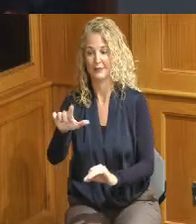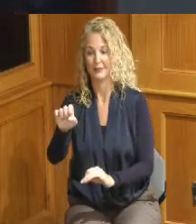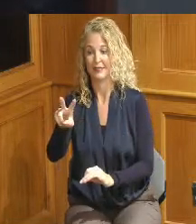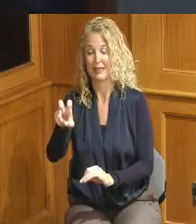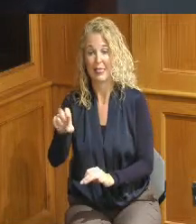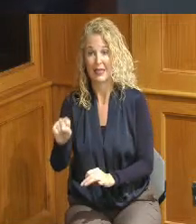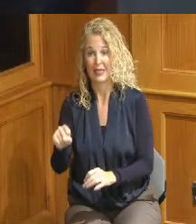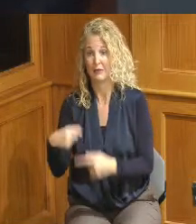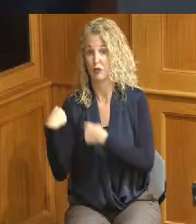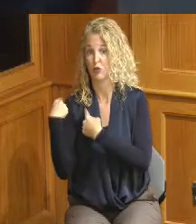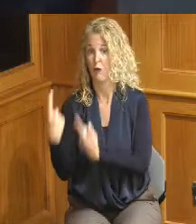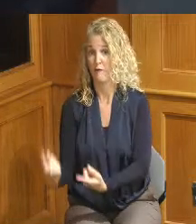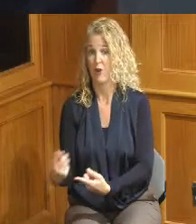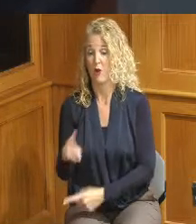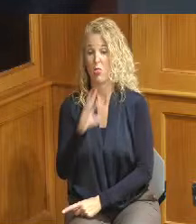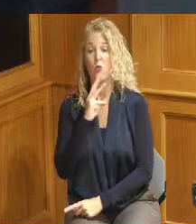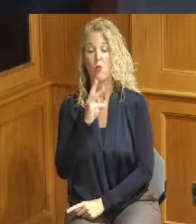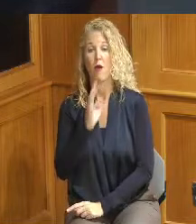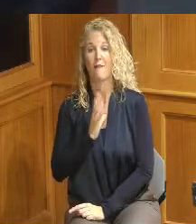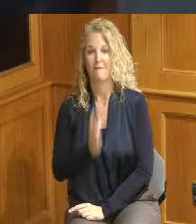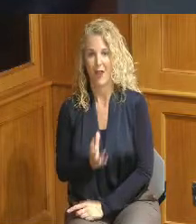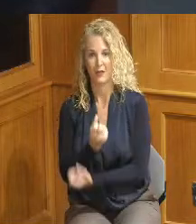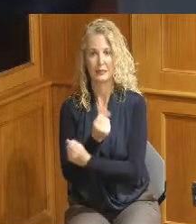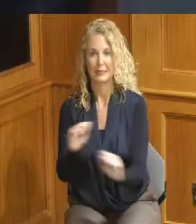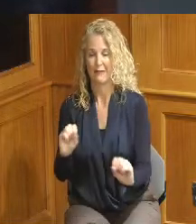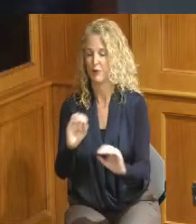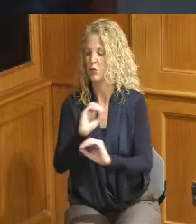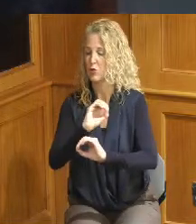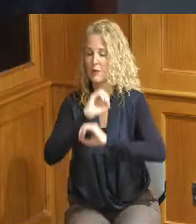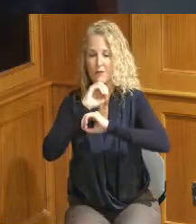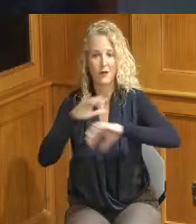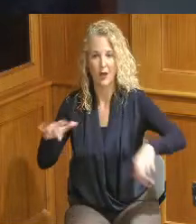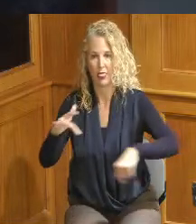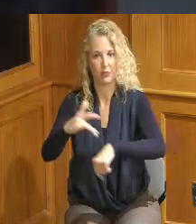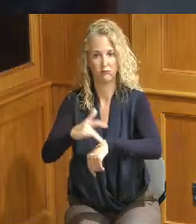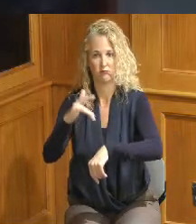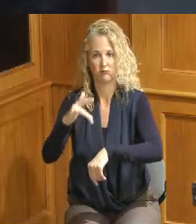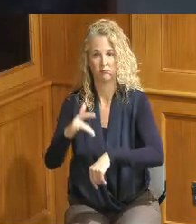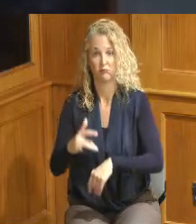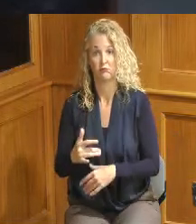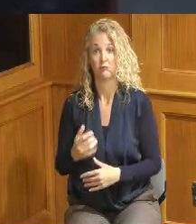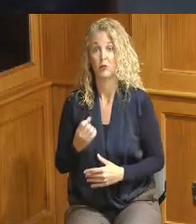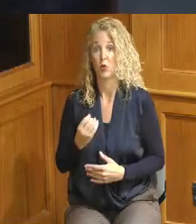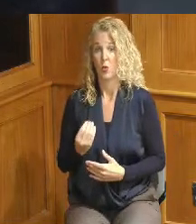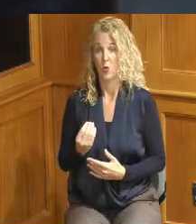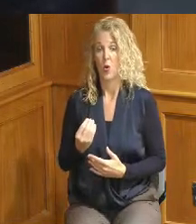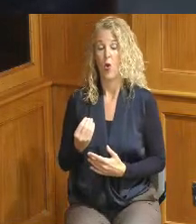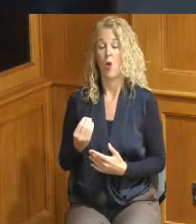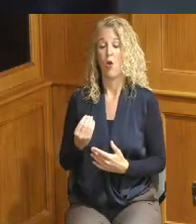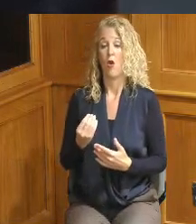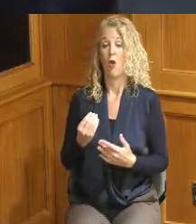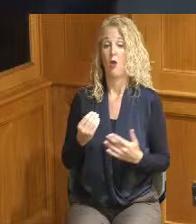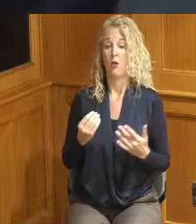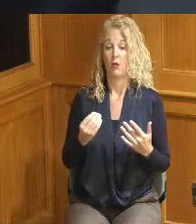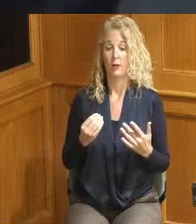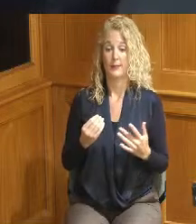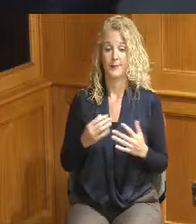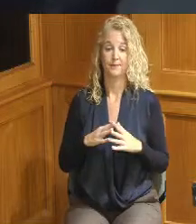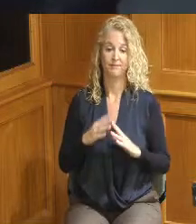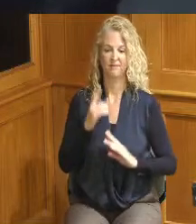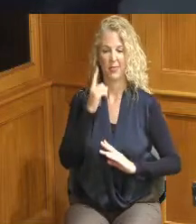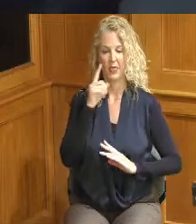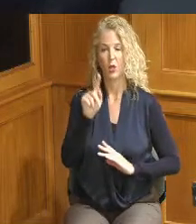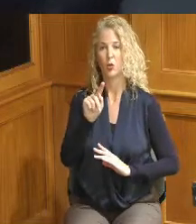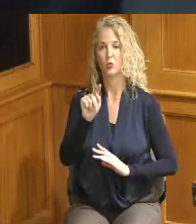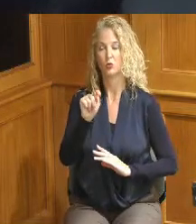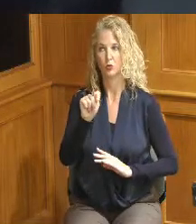no contaminants in their water. The water is safe to drink. And we, since this event, so we finally got the car